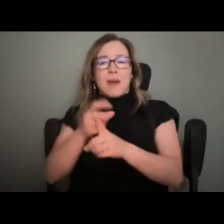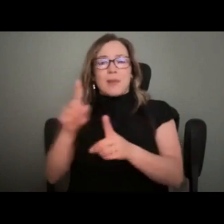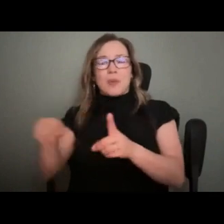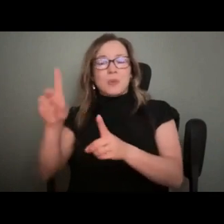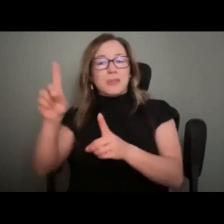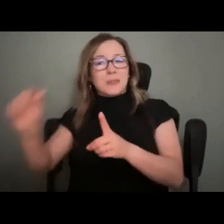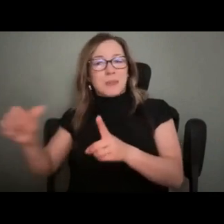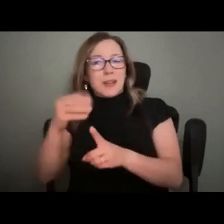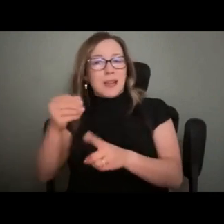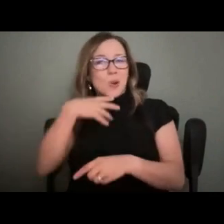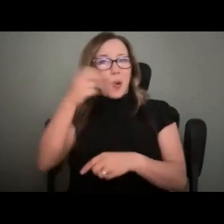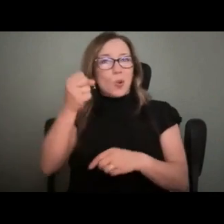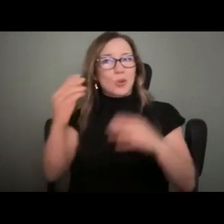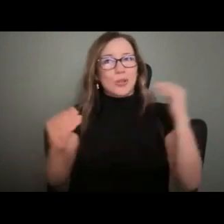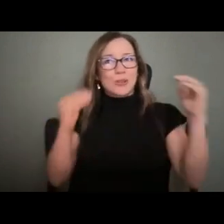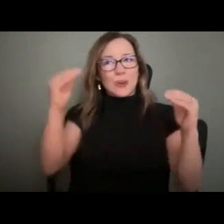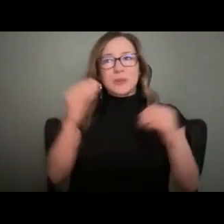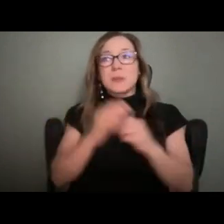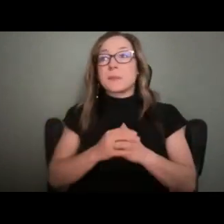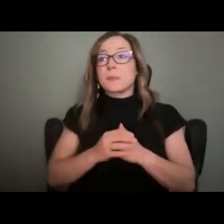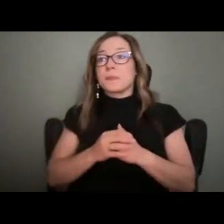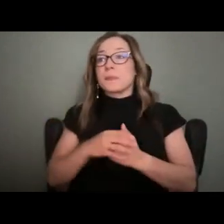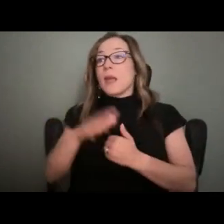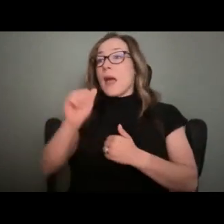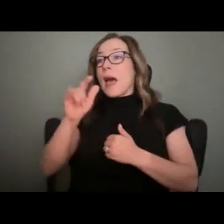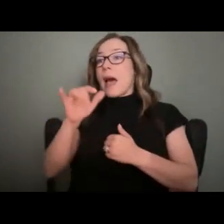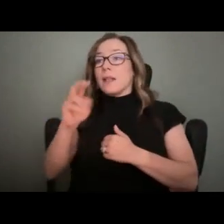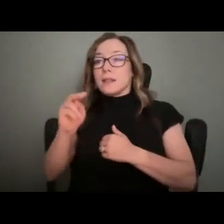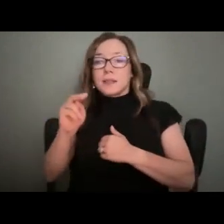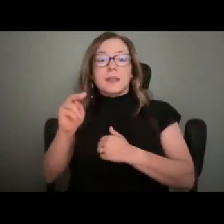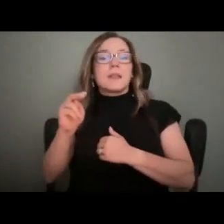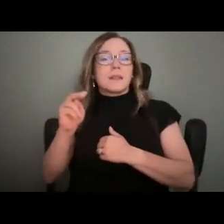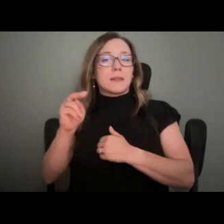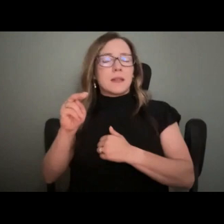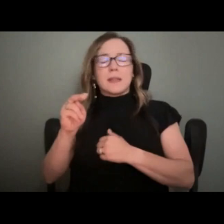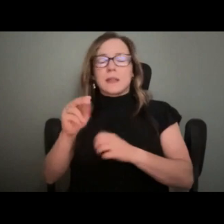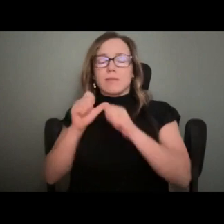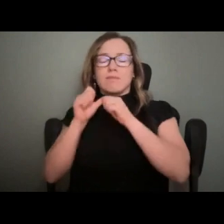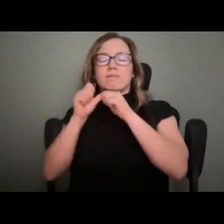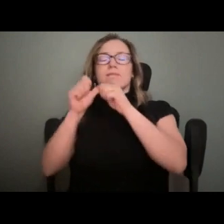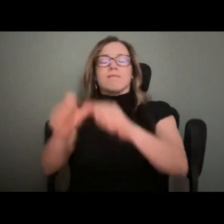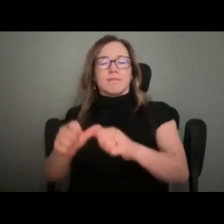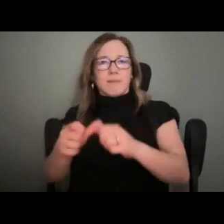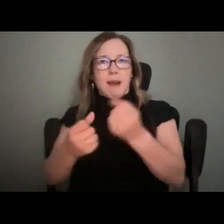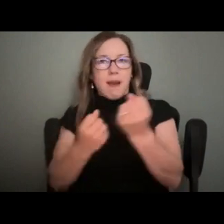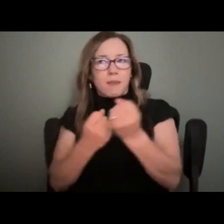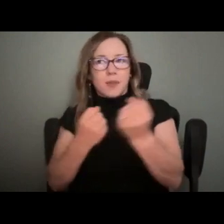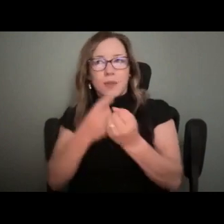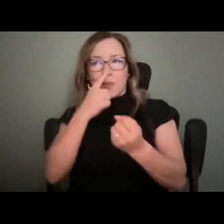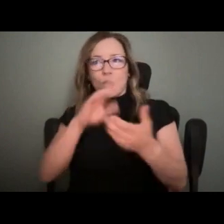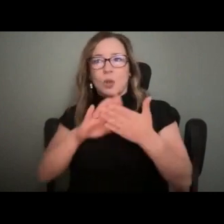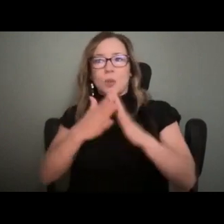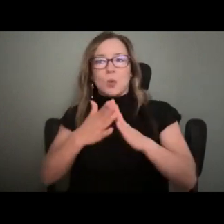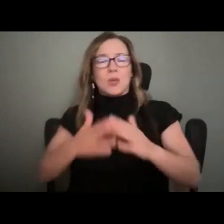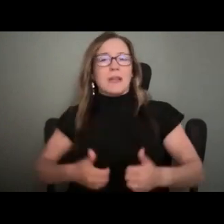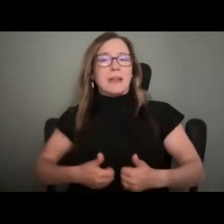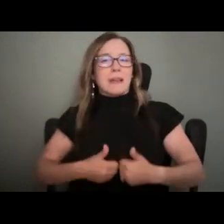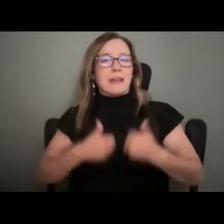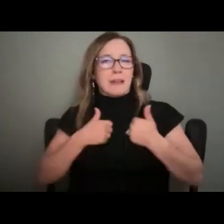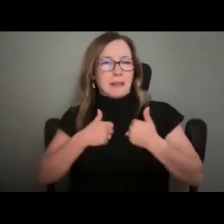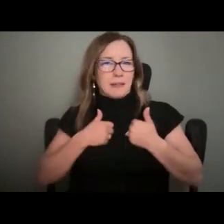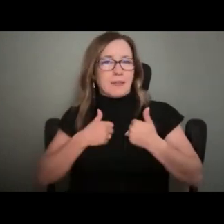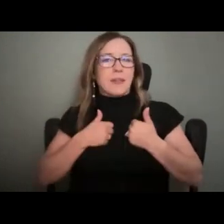adults. Allison is a lifelong advocate for community living, both professionally